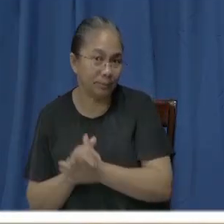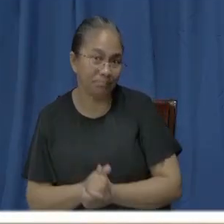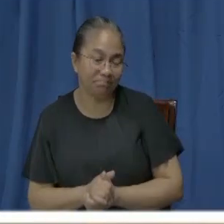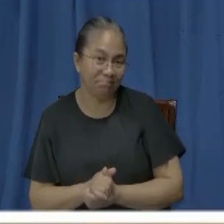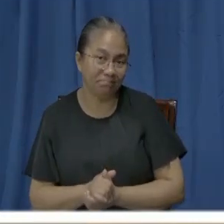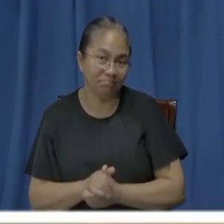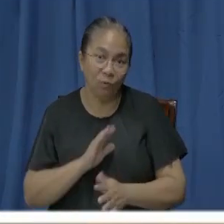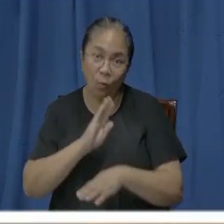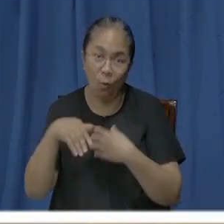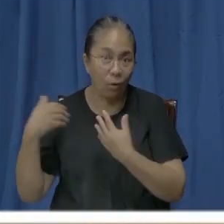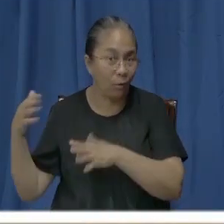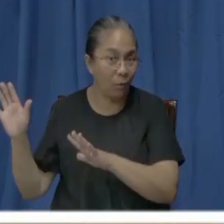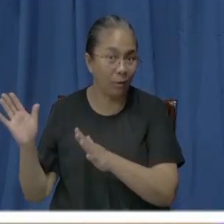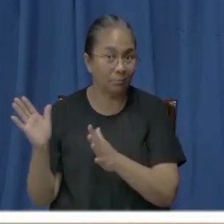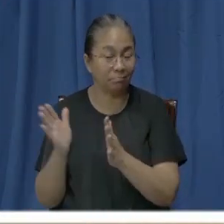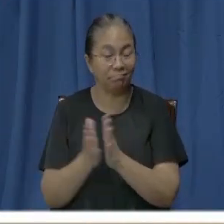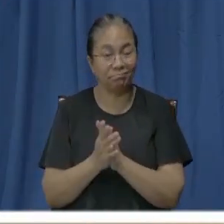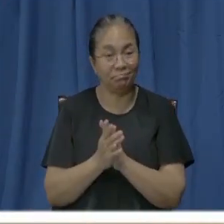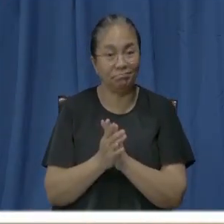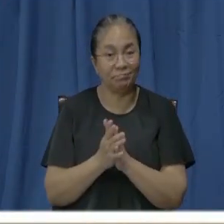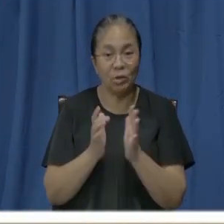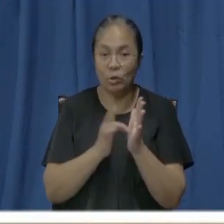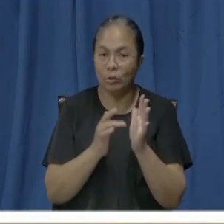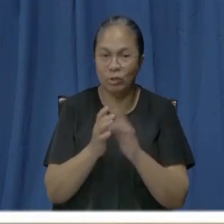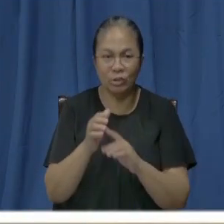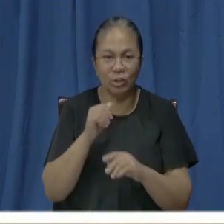Nobody is there. So he doesn't break the law.